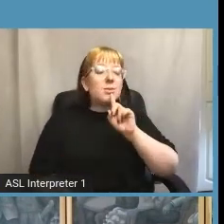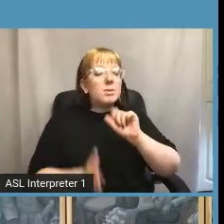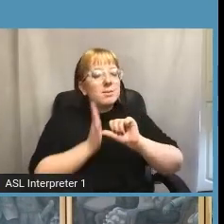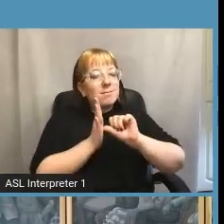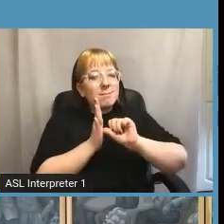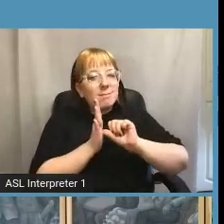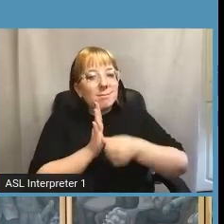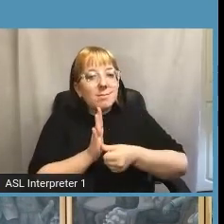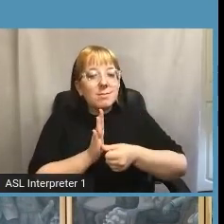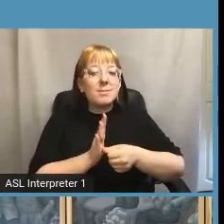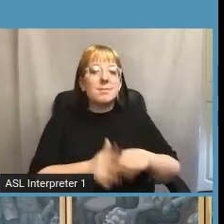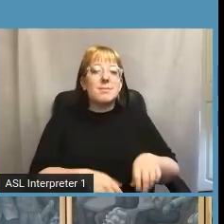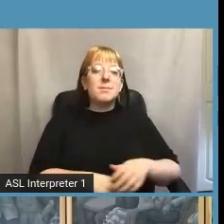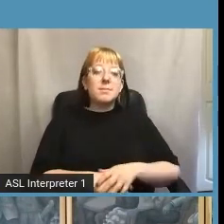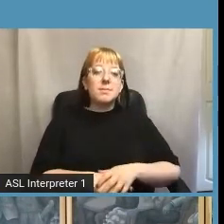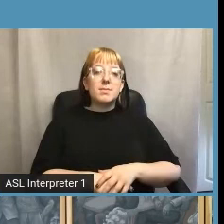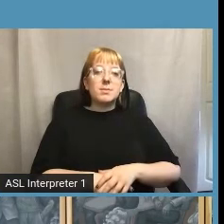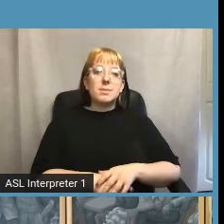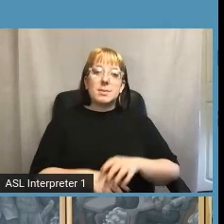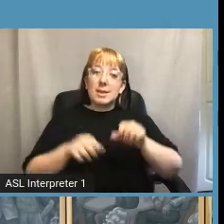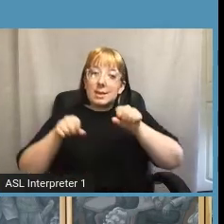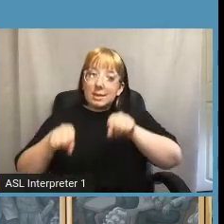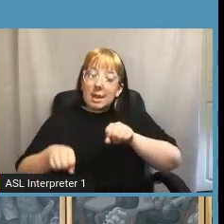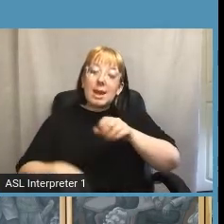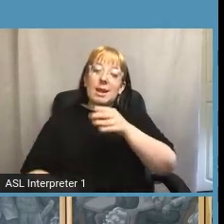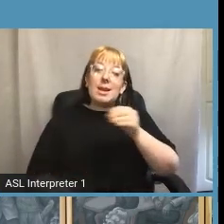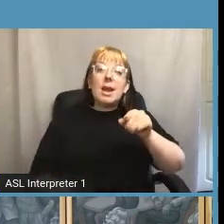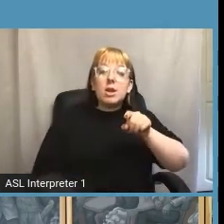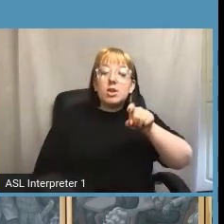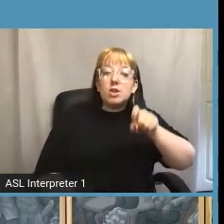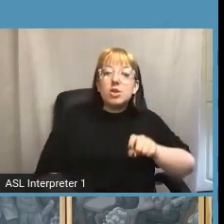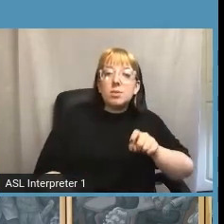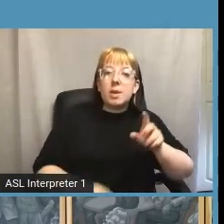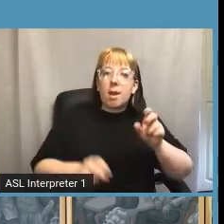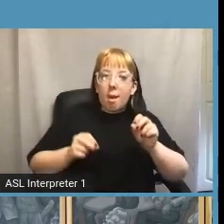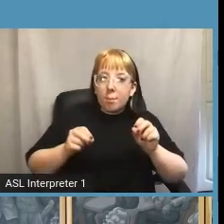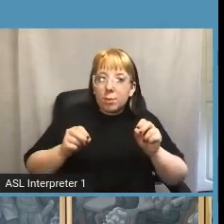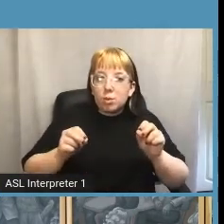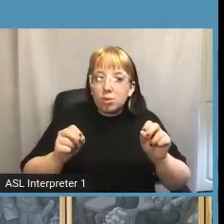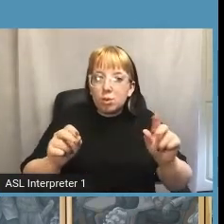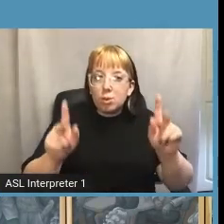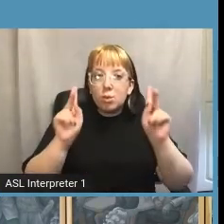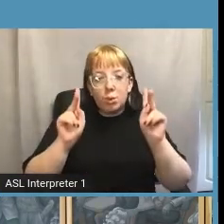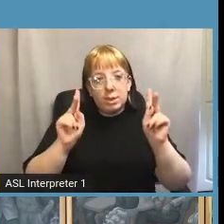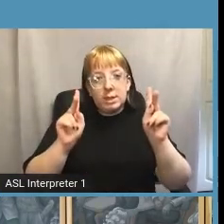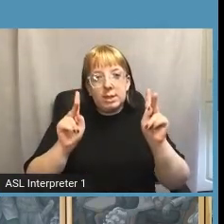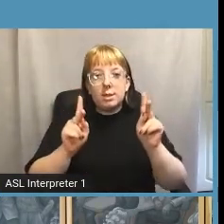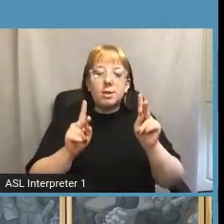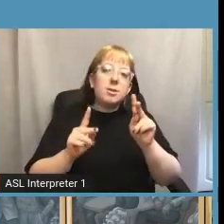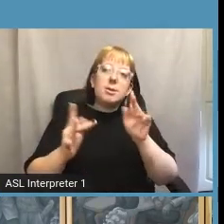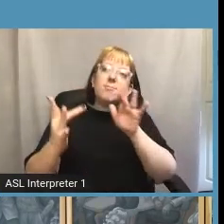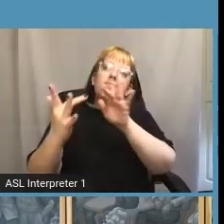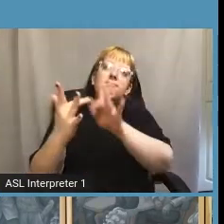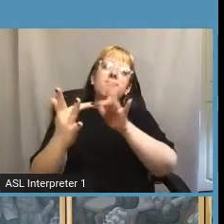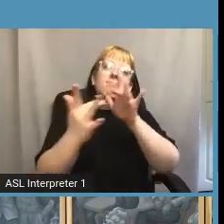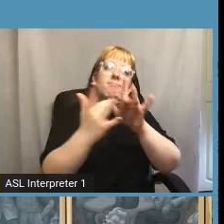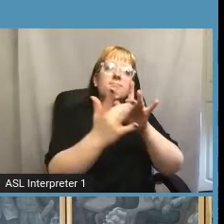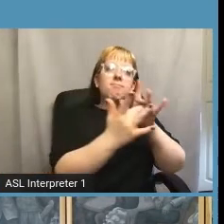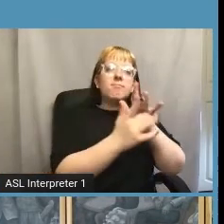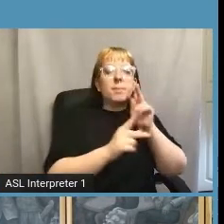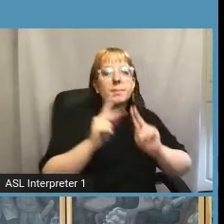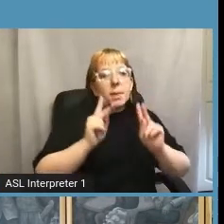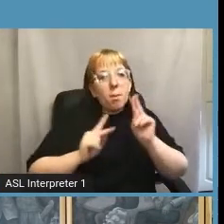share, it can and should be an opportunity to reach out and to